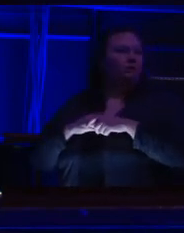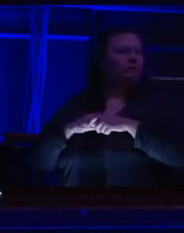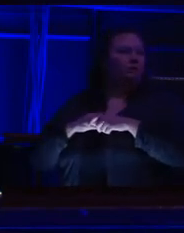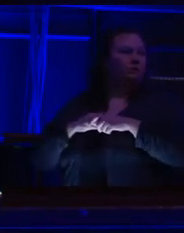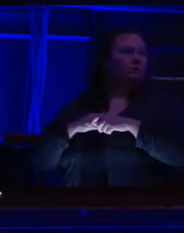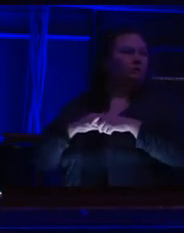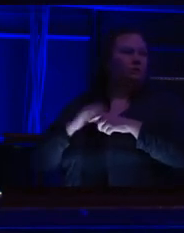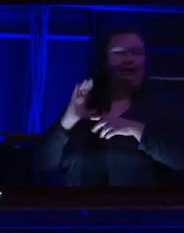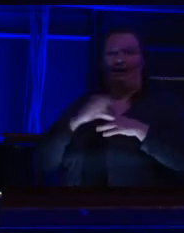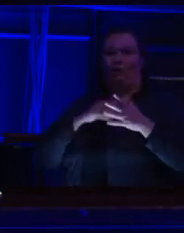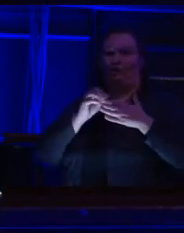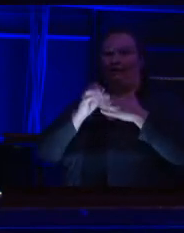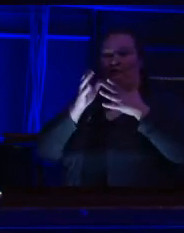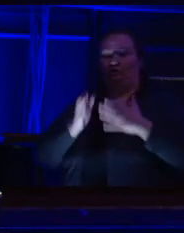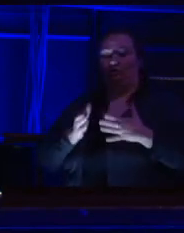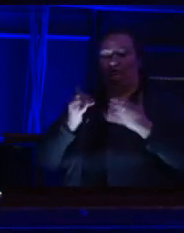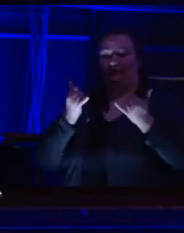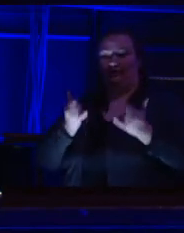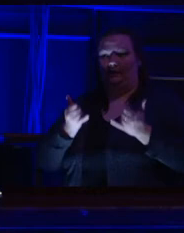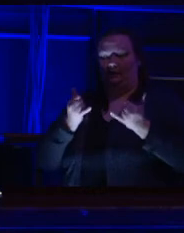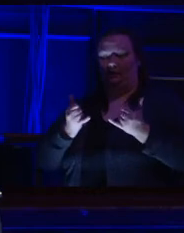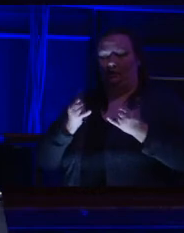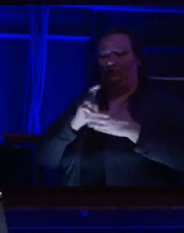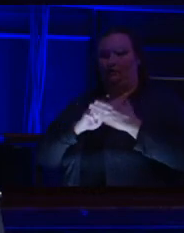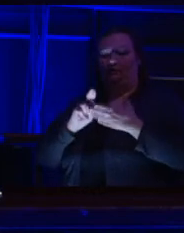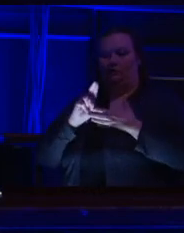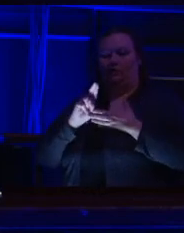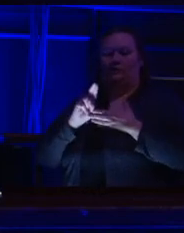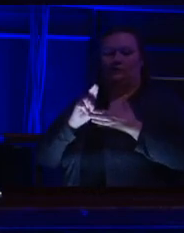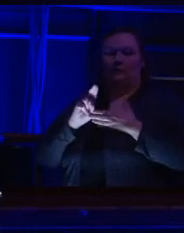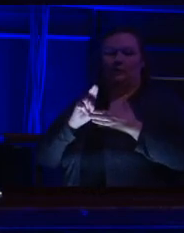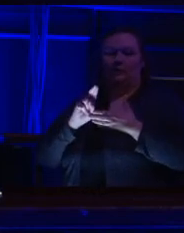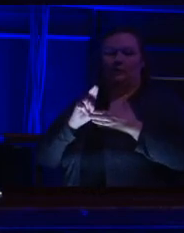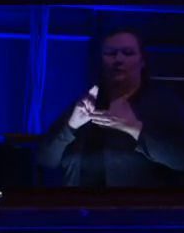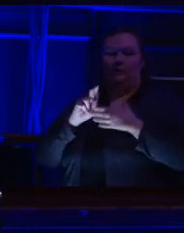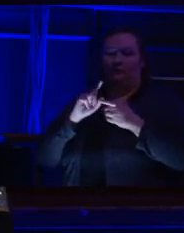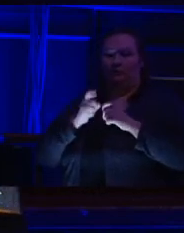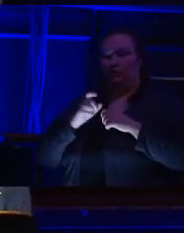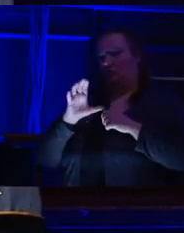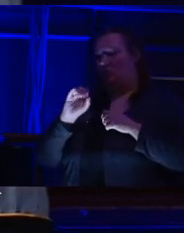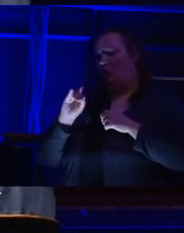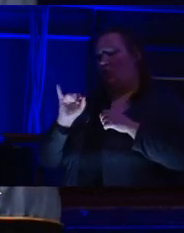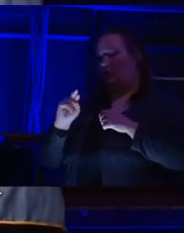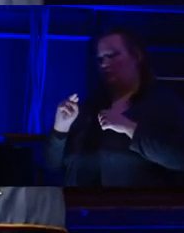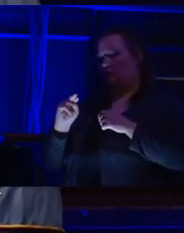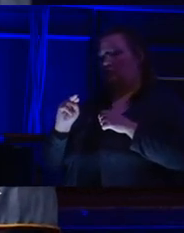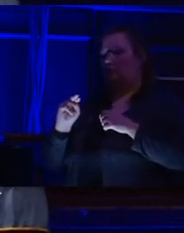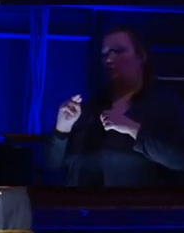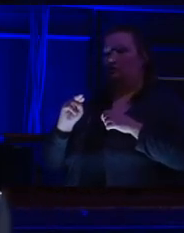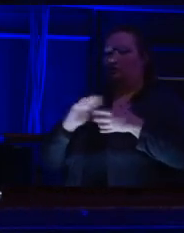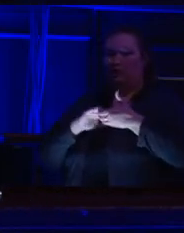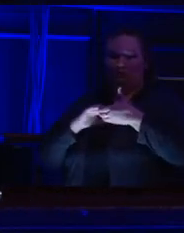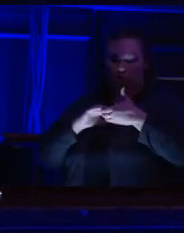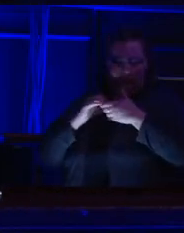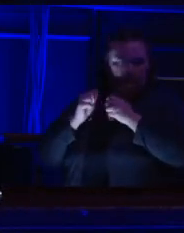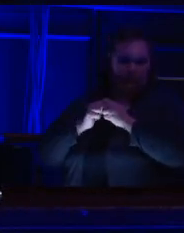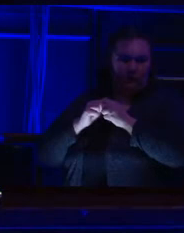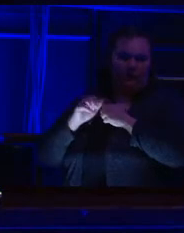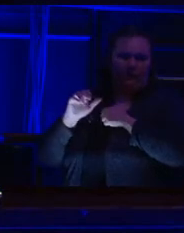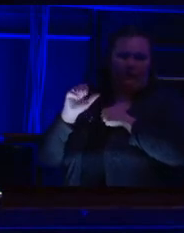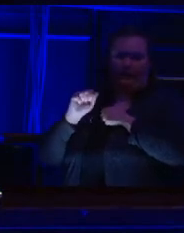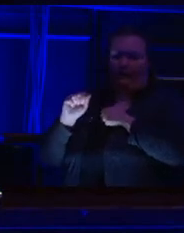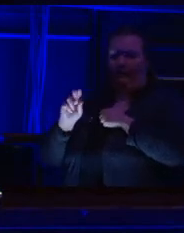Our leadership now of the University Climate Change Coalition, our partnerships with the